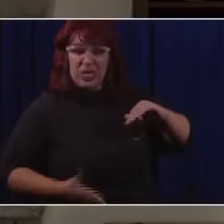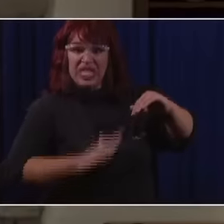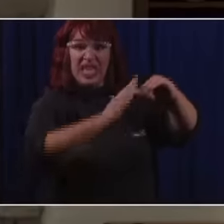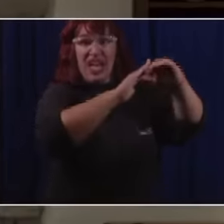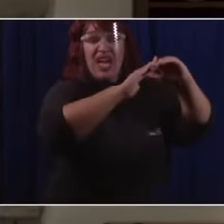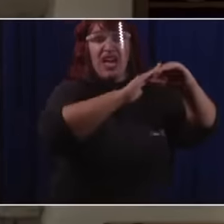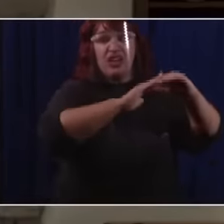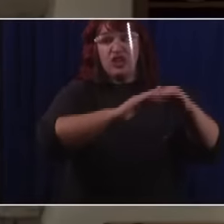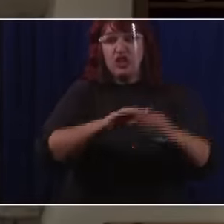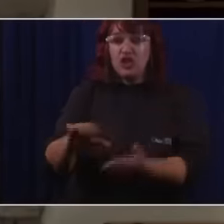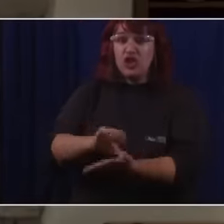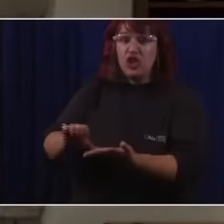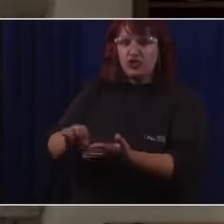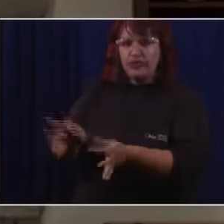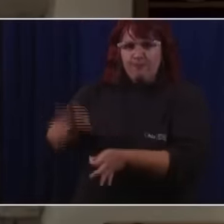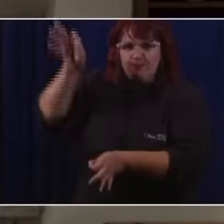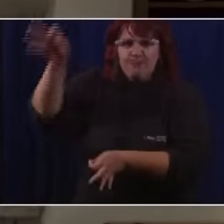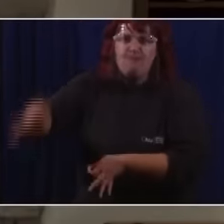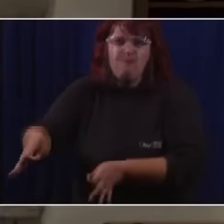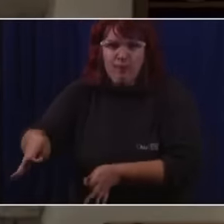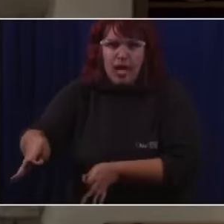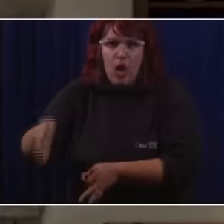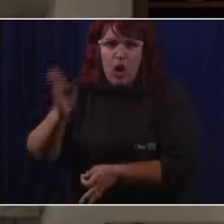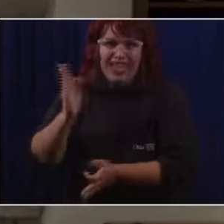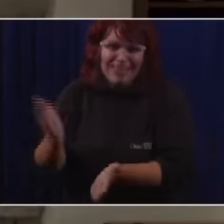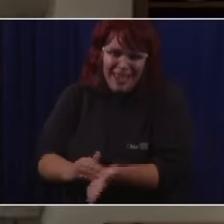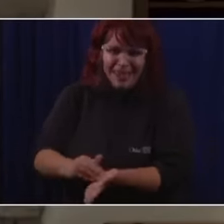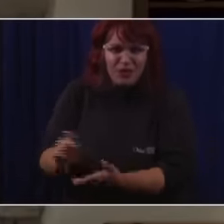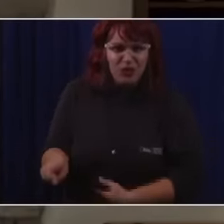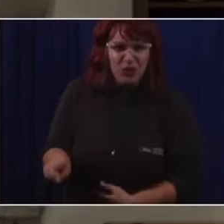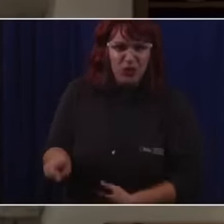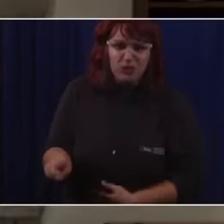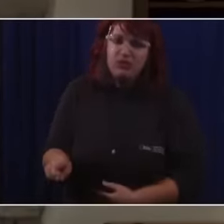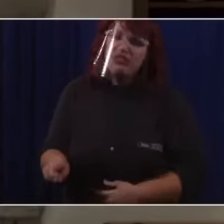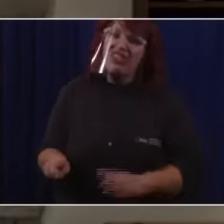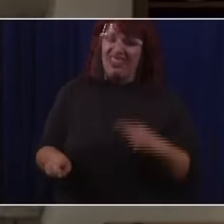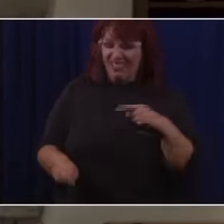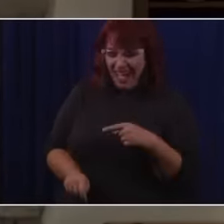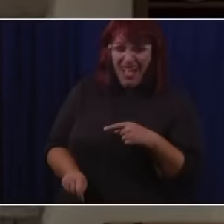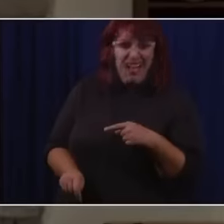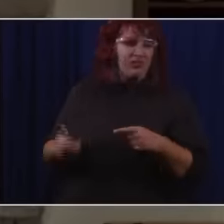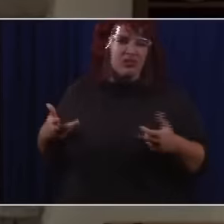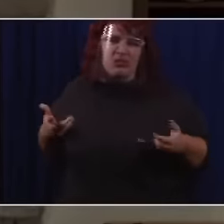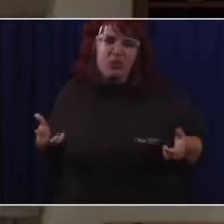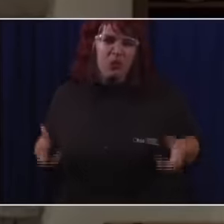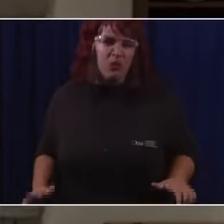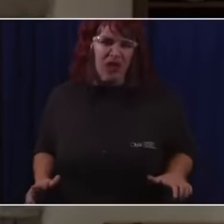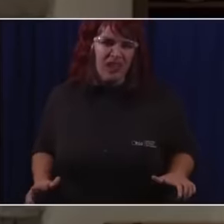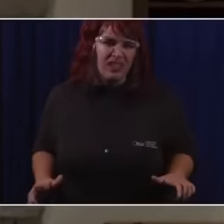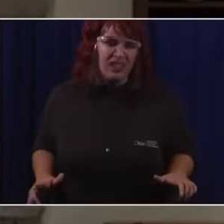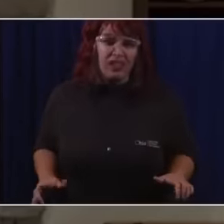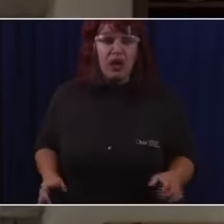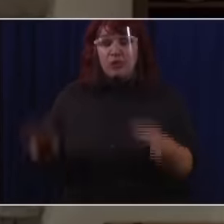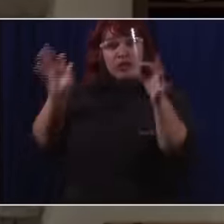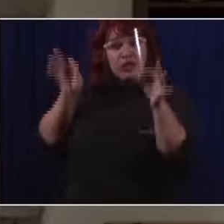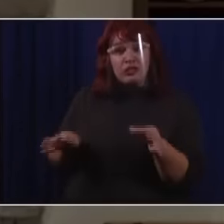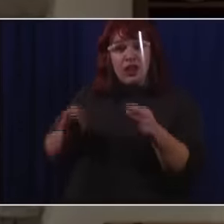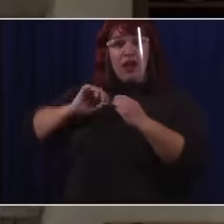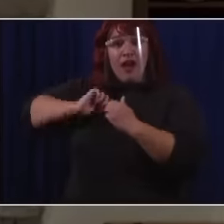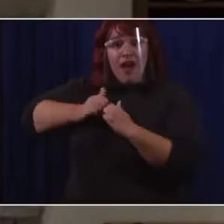see that. And my point is, if that's going to be driven by what the hospitals are seeing and what their space